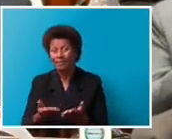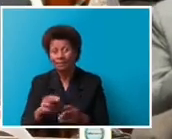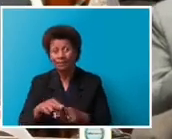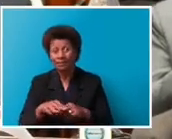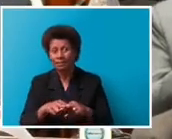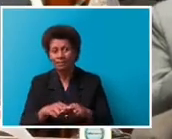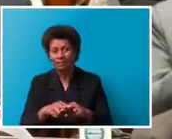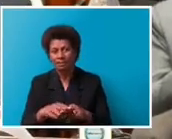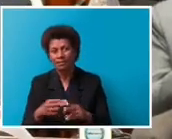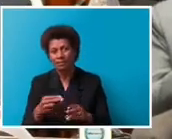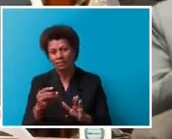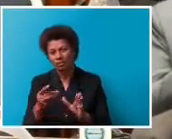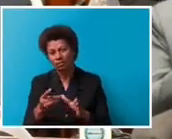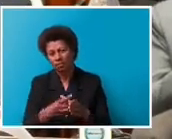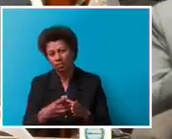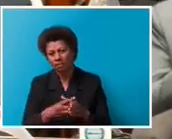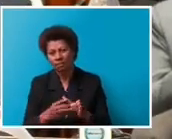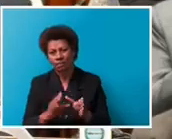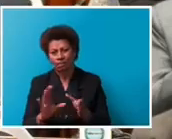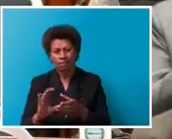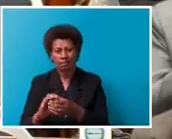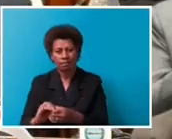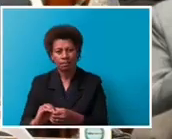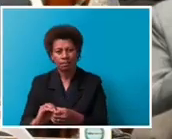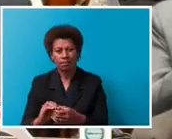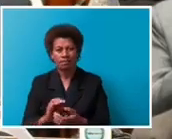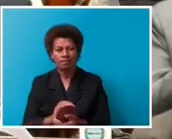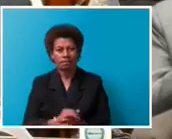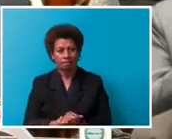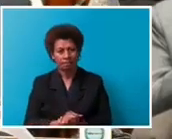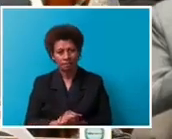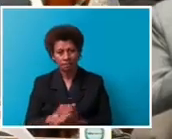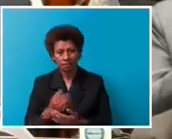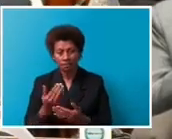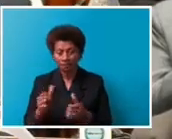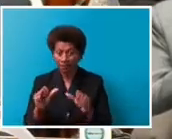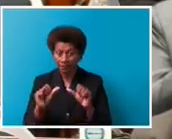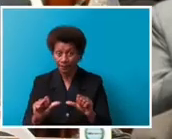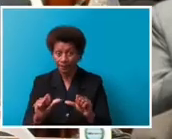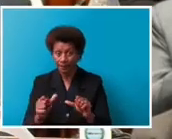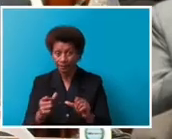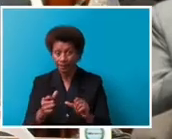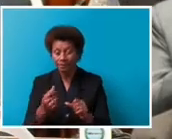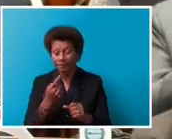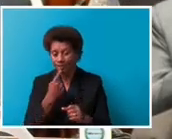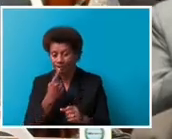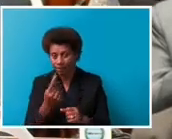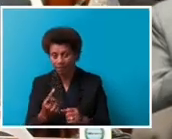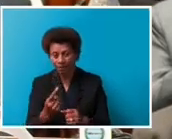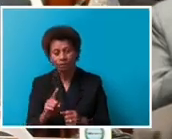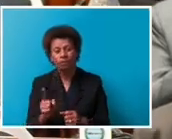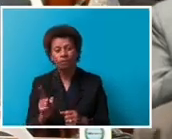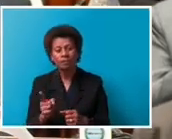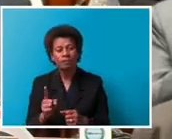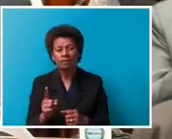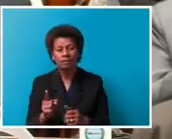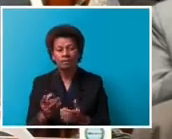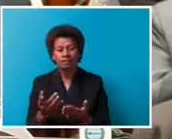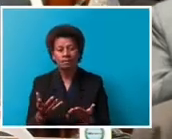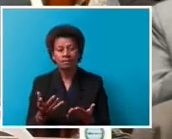imposed. Mr. Speaker said, His Excellency strongly emphasized on what it is and will be